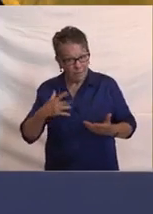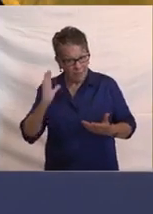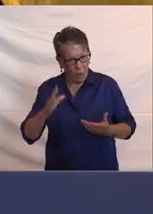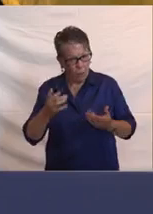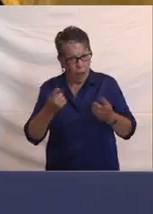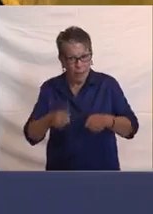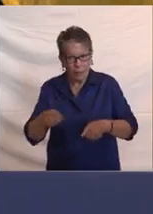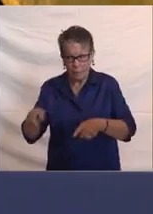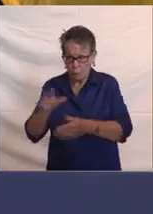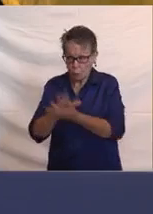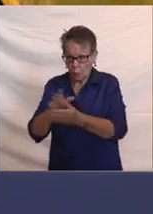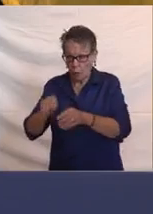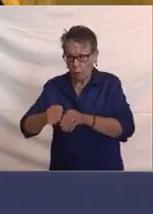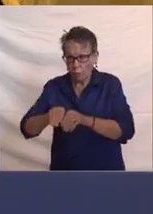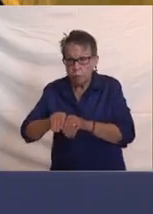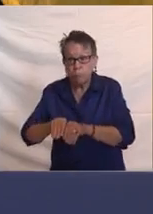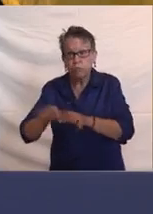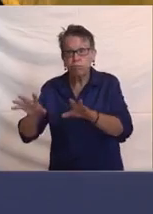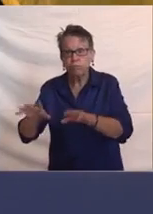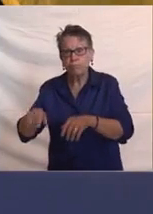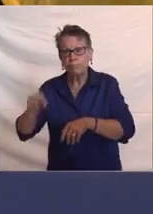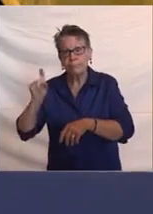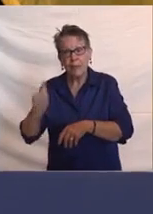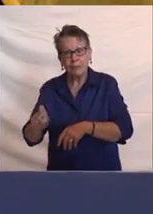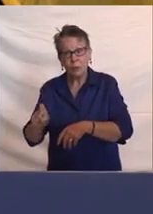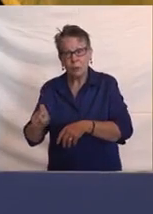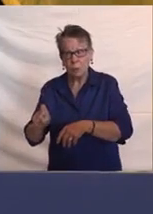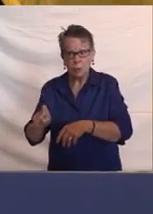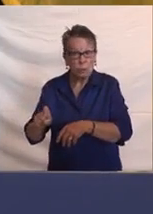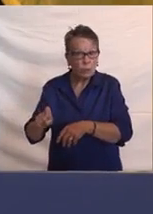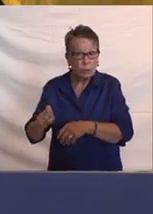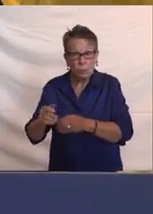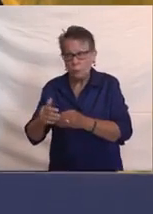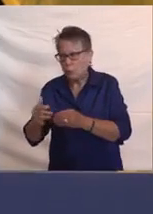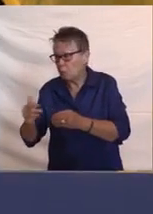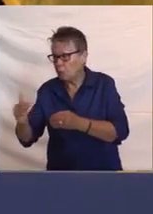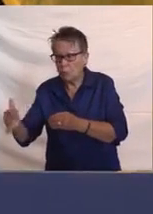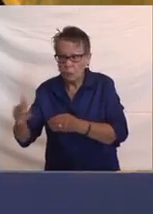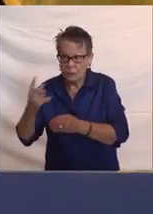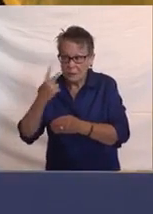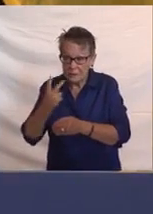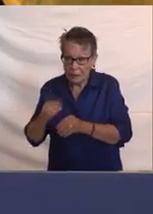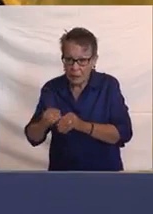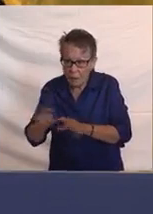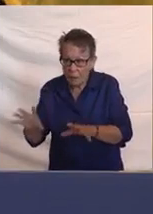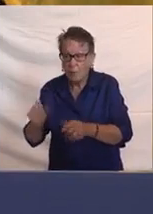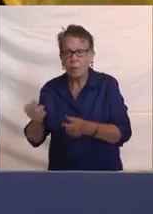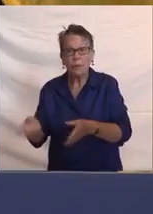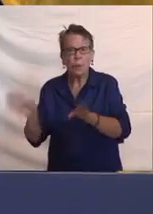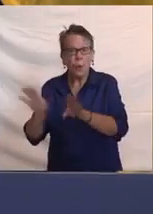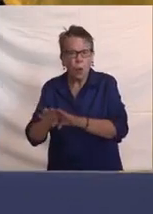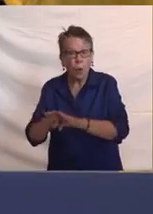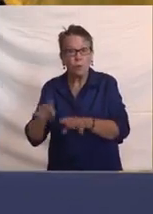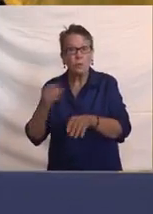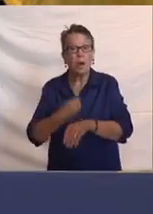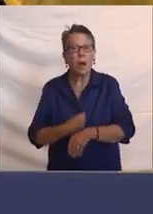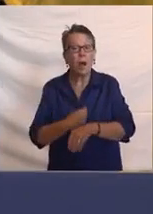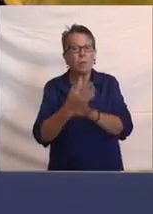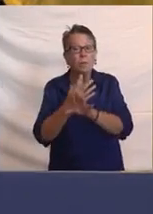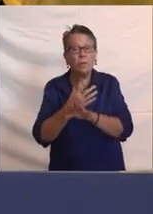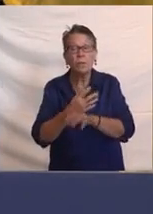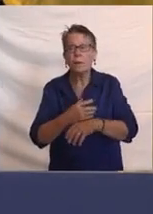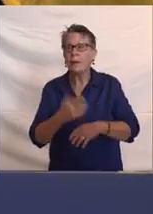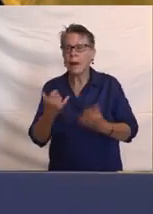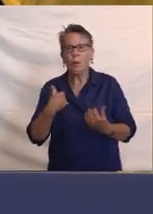Because who knows how long Delta, and then, what comes after Delta, we don't know. With regard to the booster